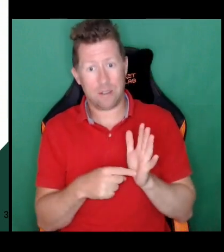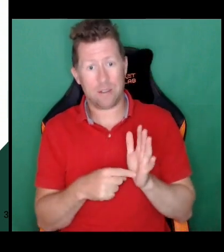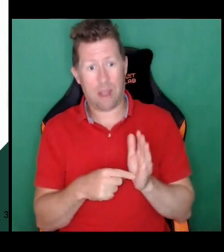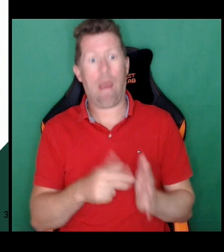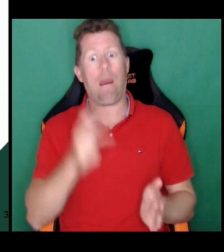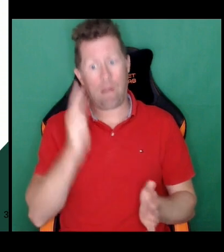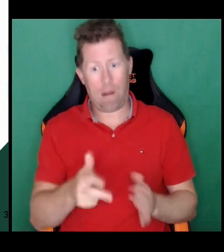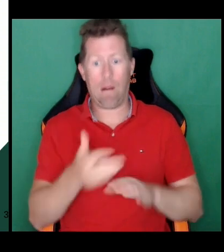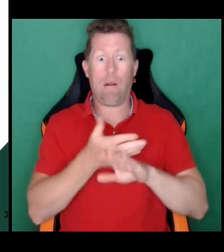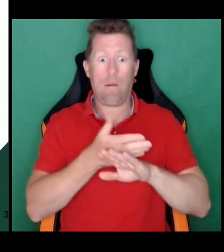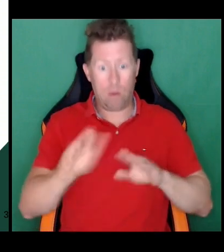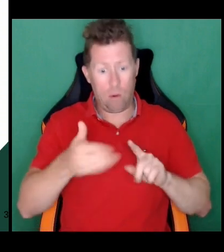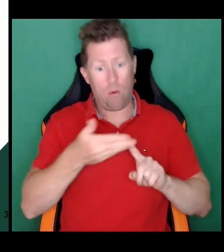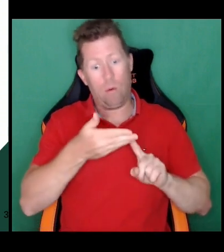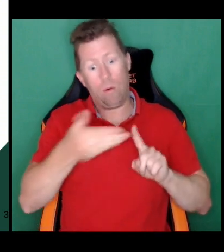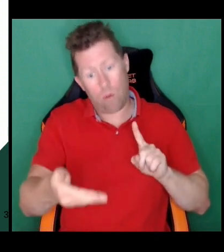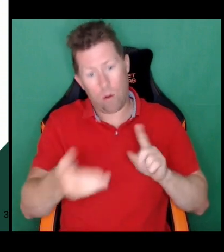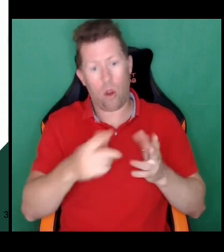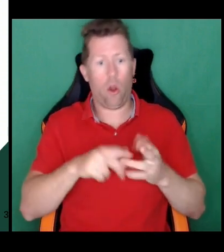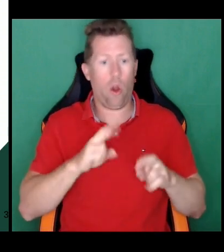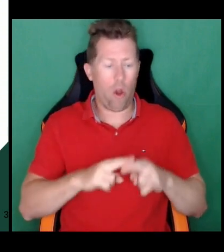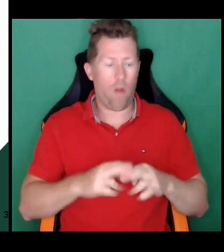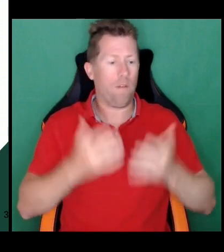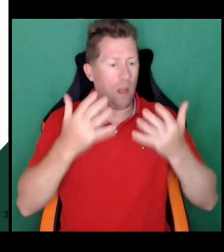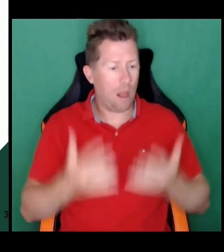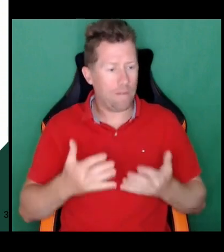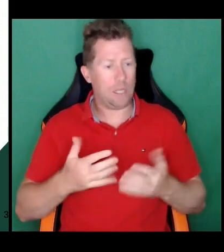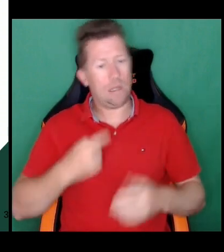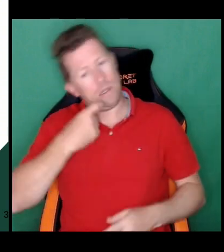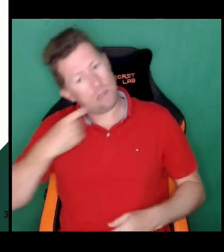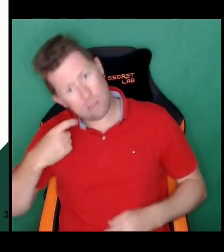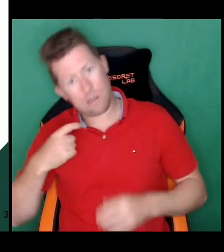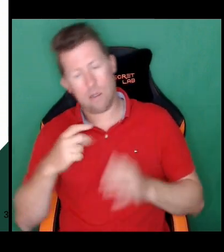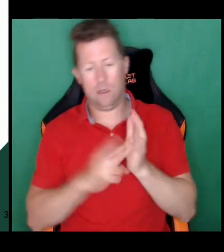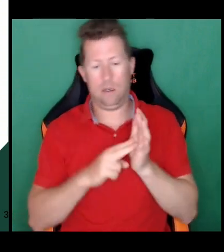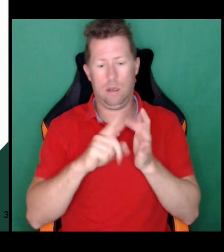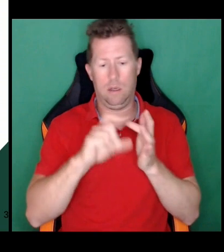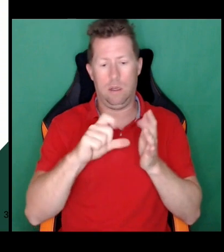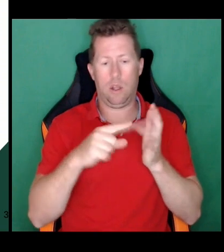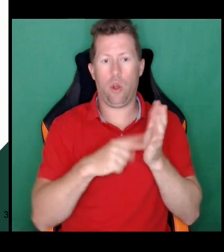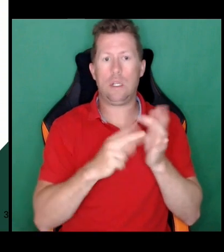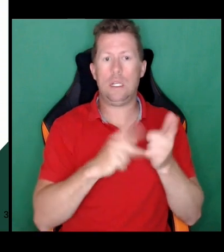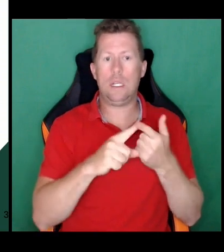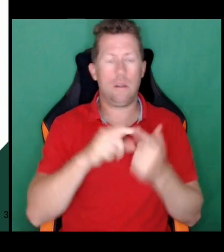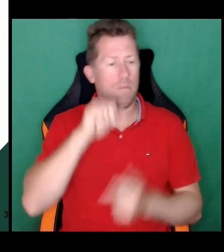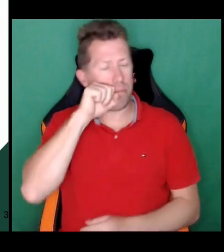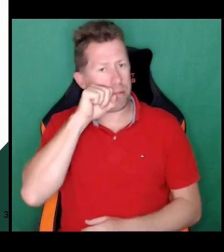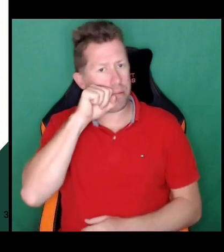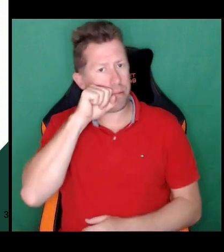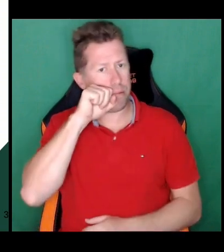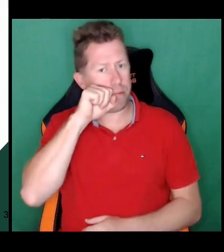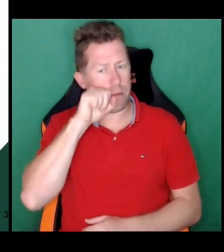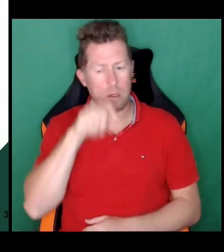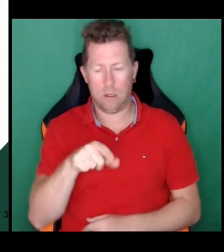a new generation of Australians being addicted to nicotine and the lifelong concerns and risks